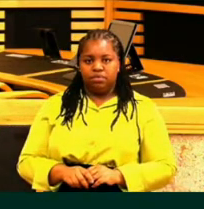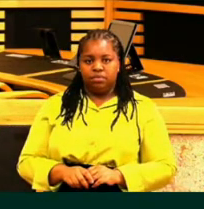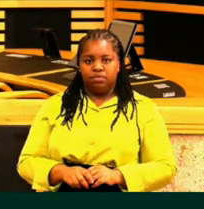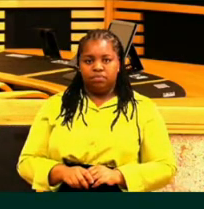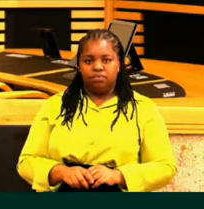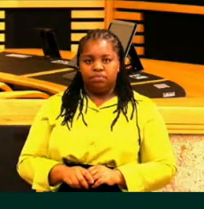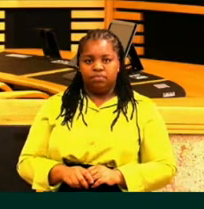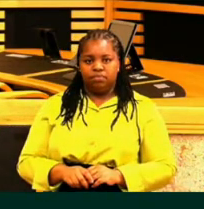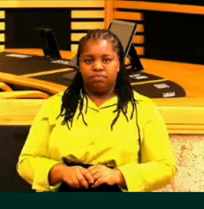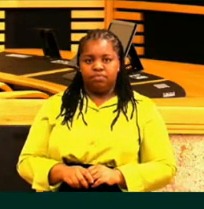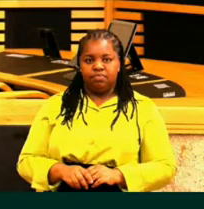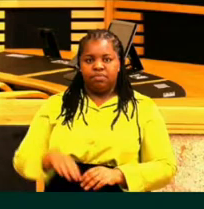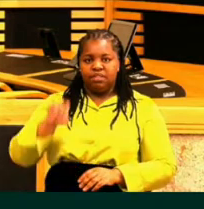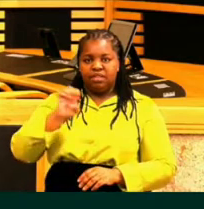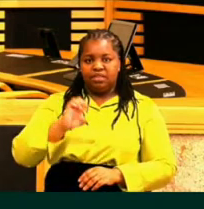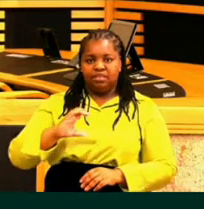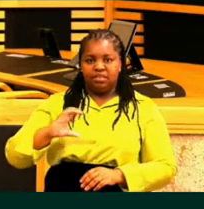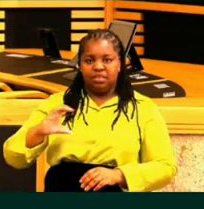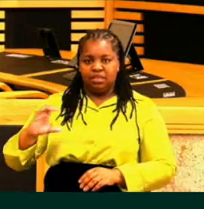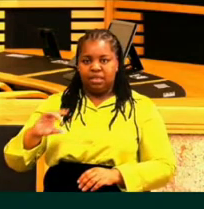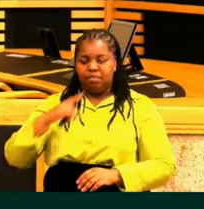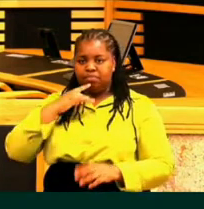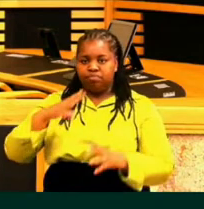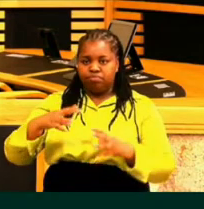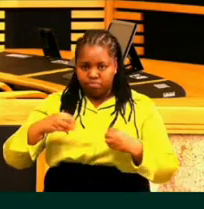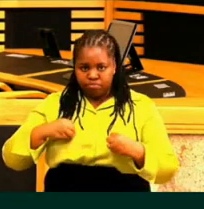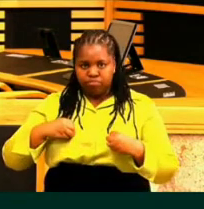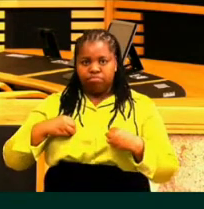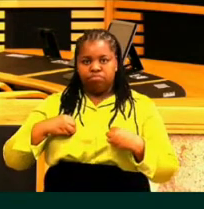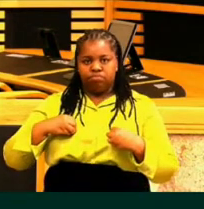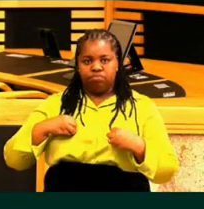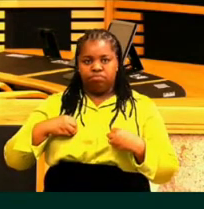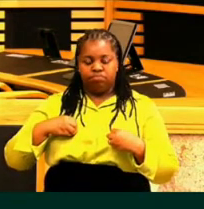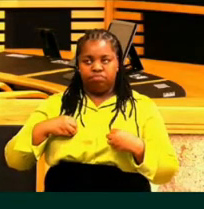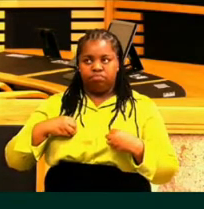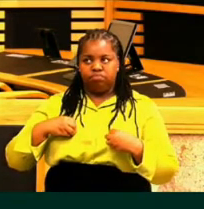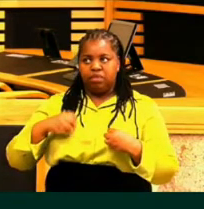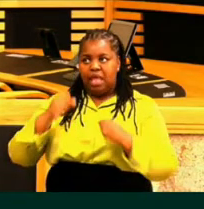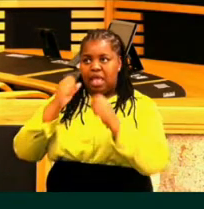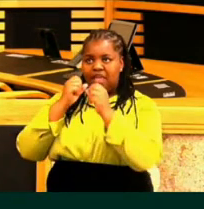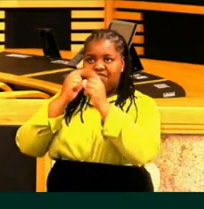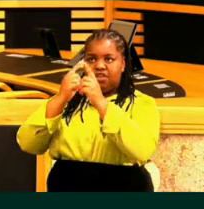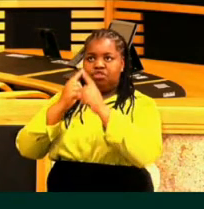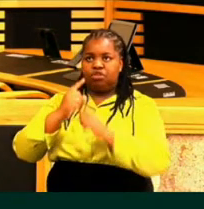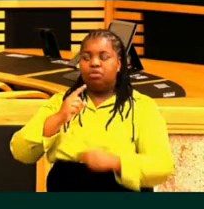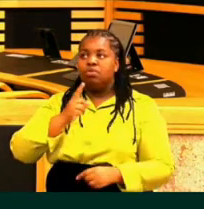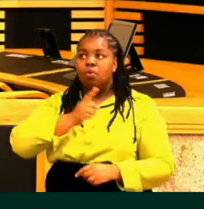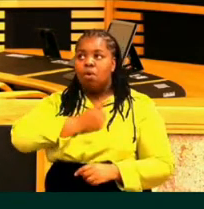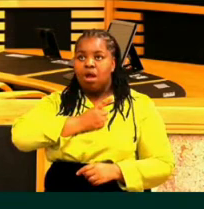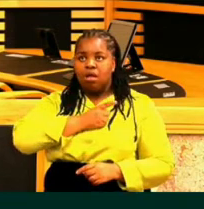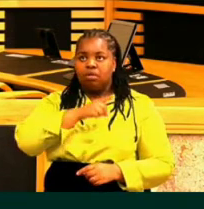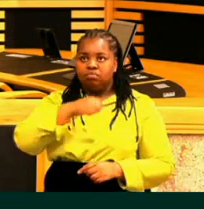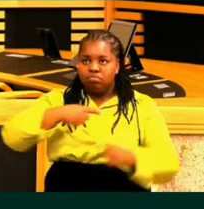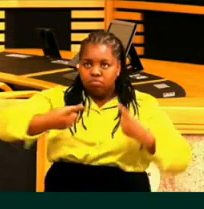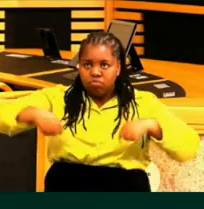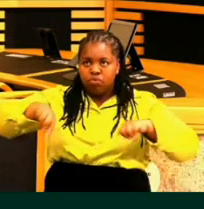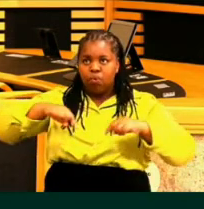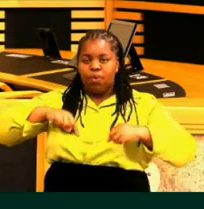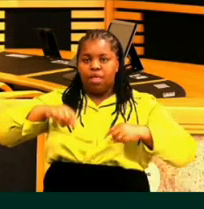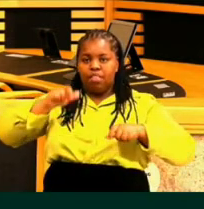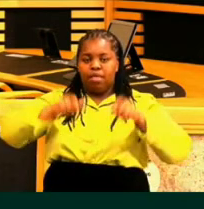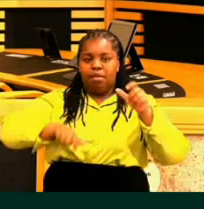the Eastern Cape provincial legislature adopted a vision that of being a people's